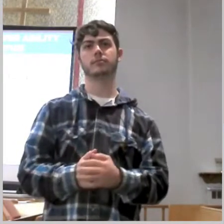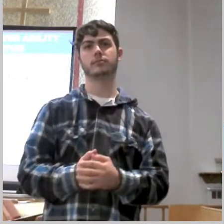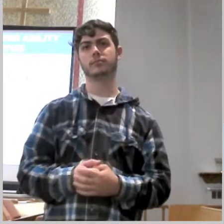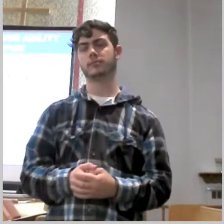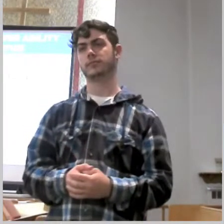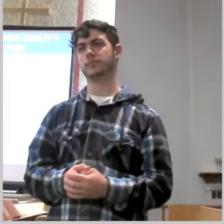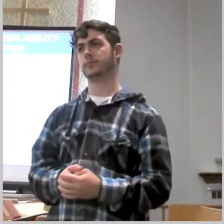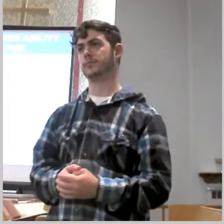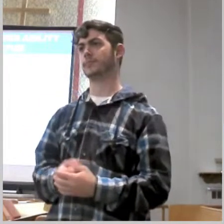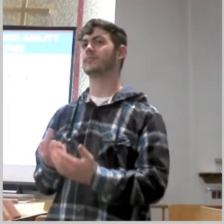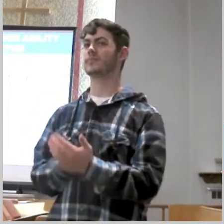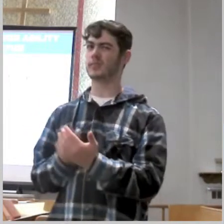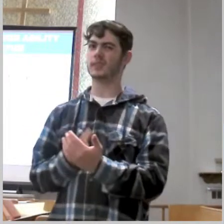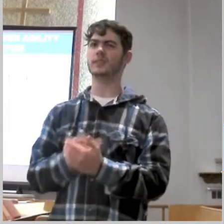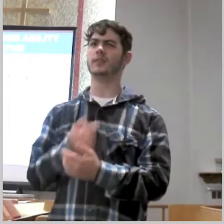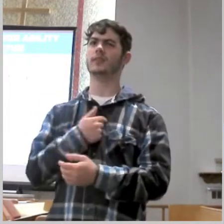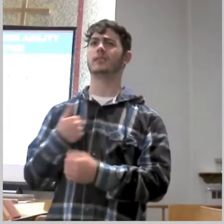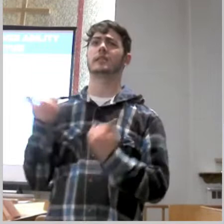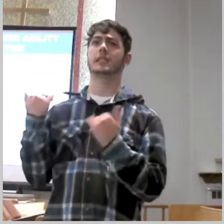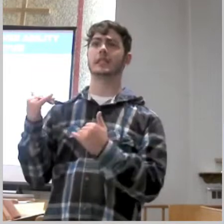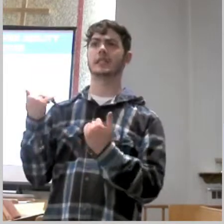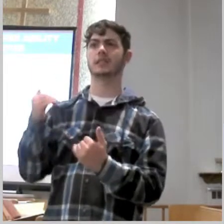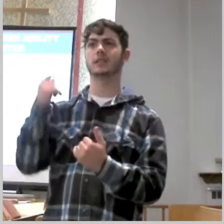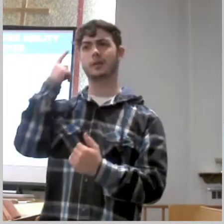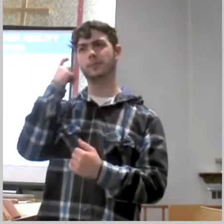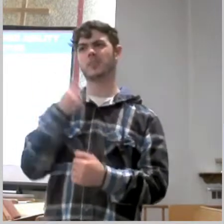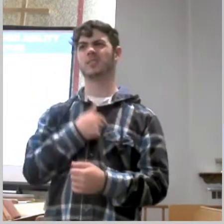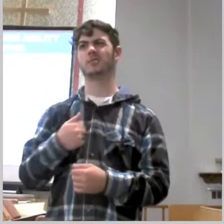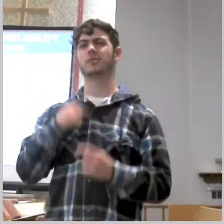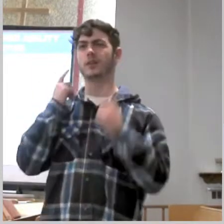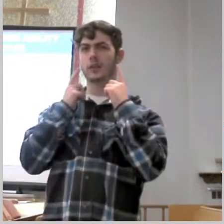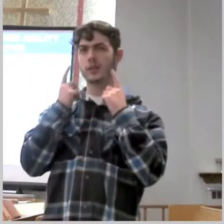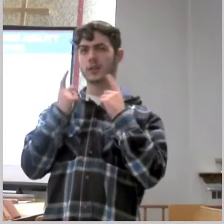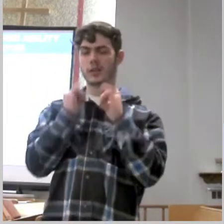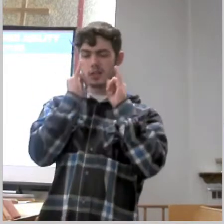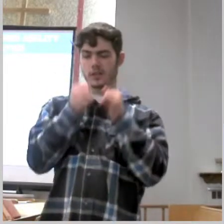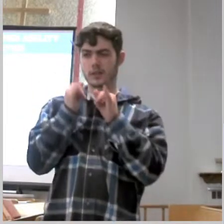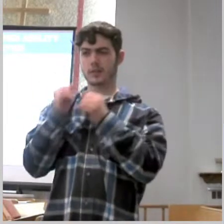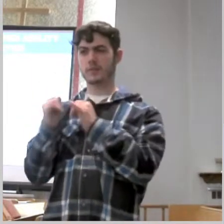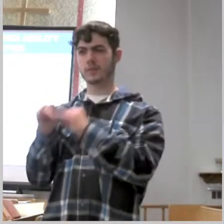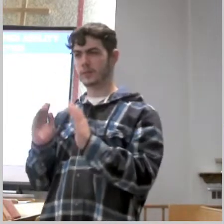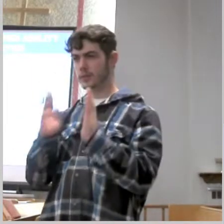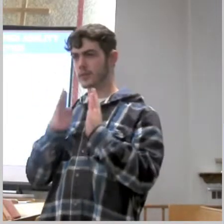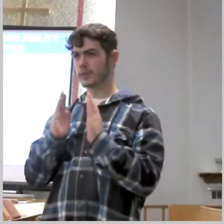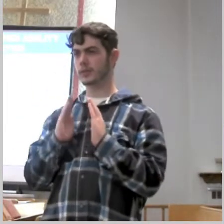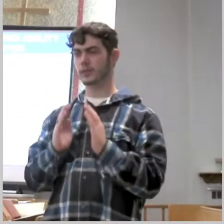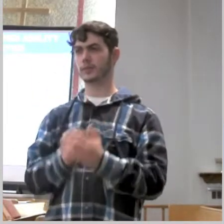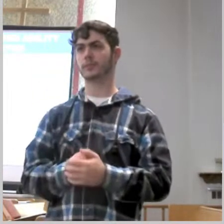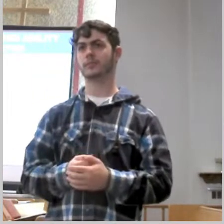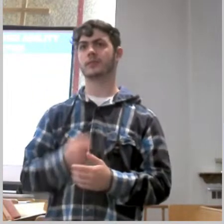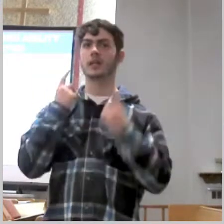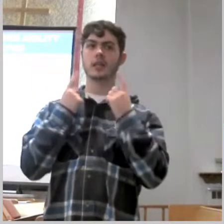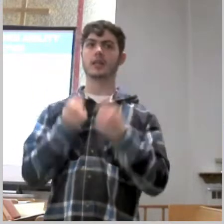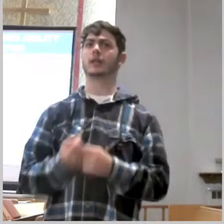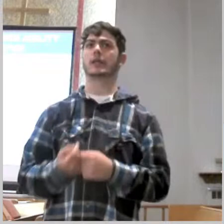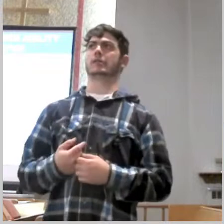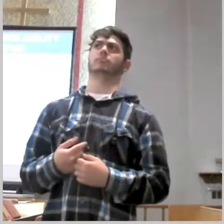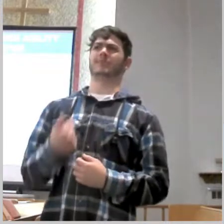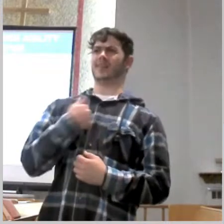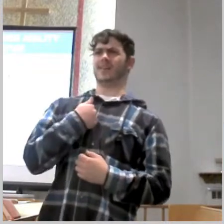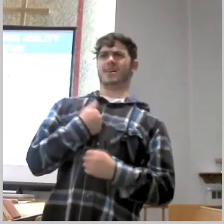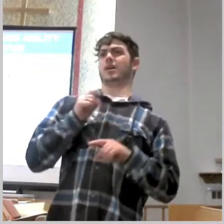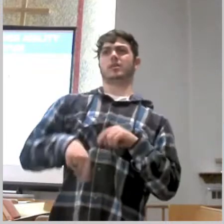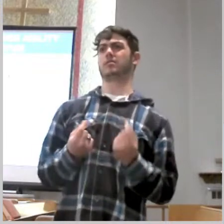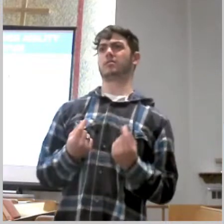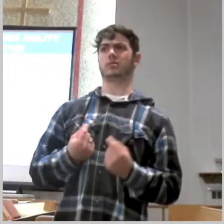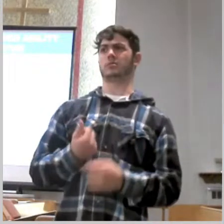sometimes what limits us, because we tend to think individually sometimes or judge situations like, well, I can't really do this. Well, I